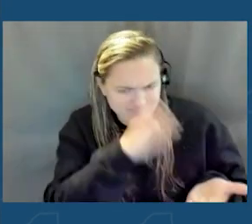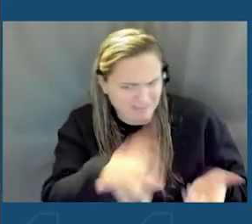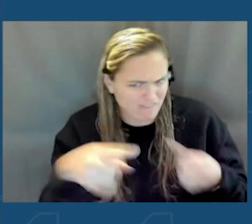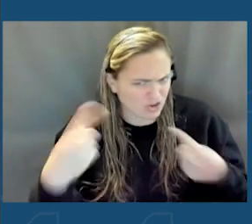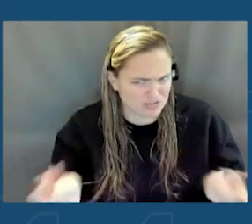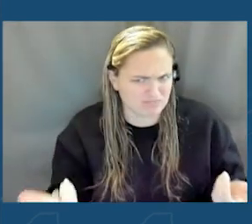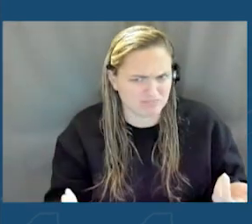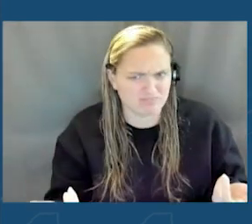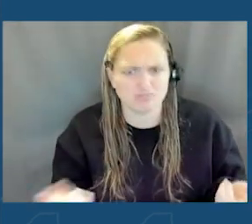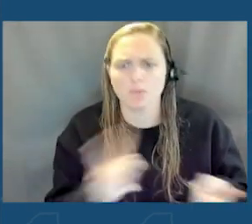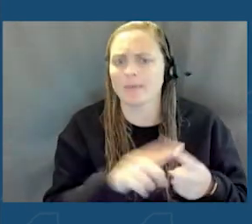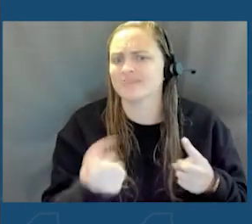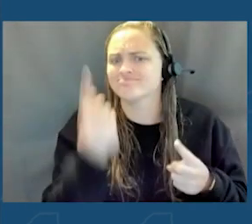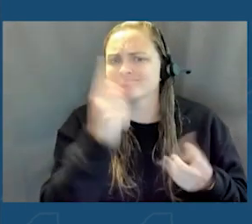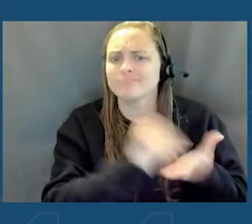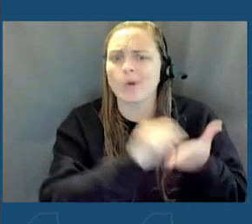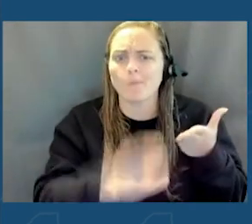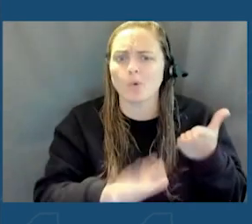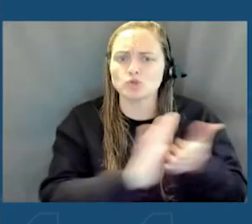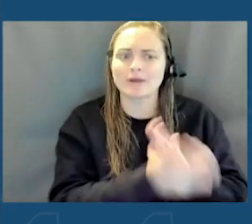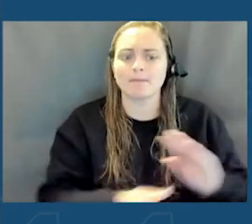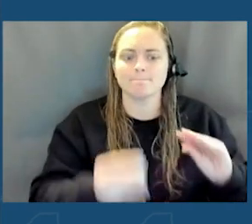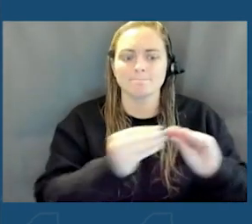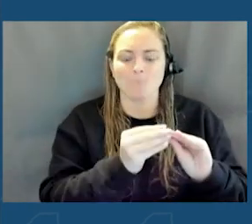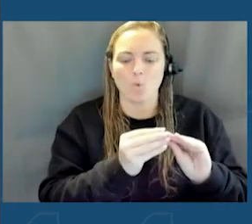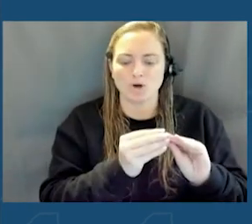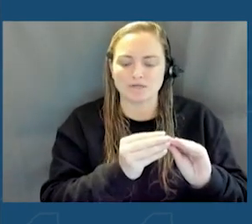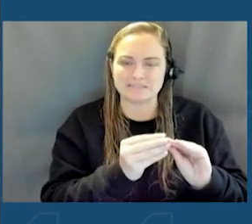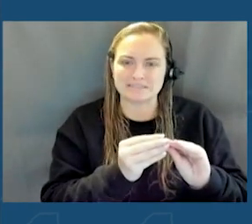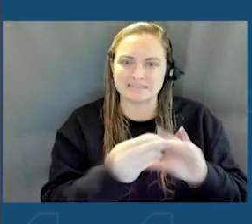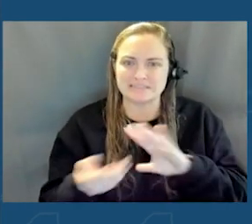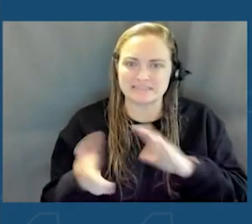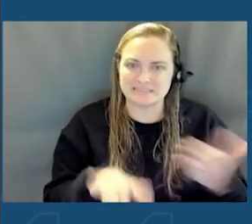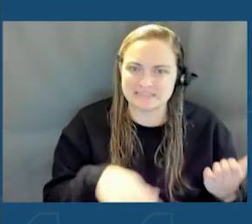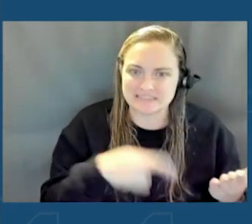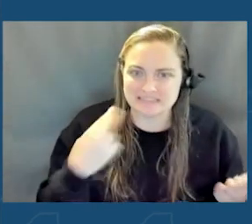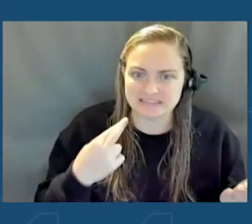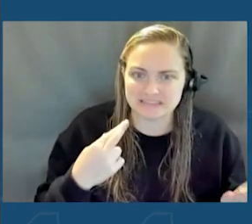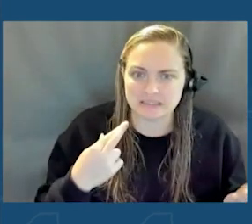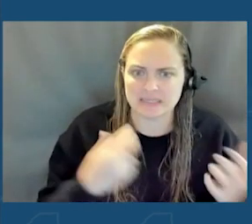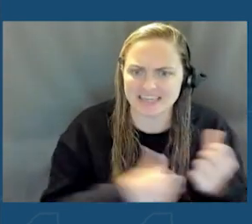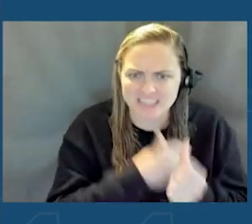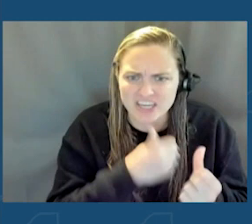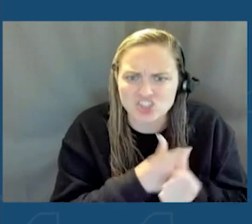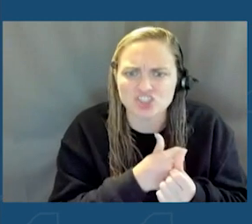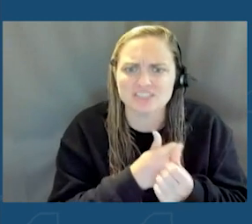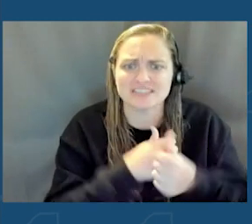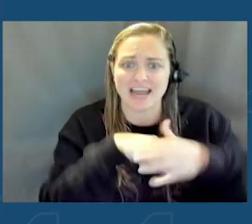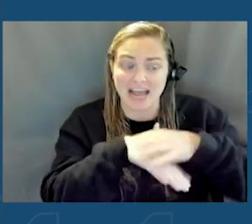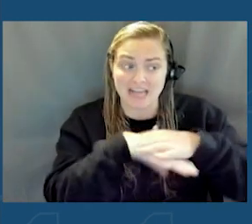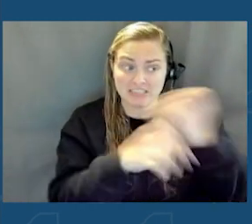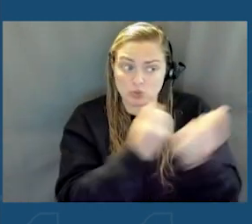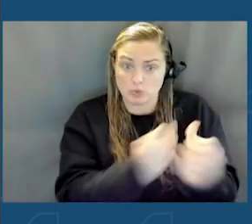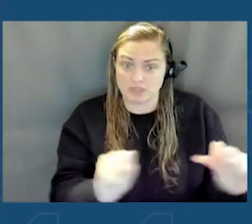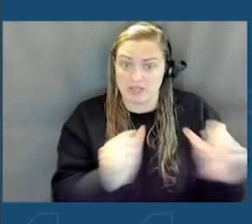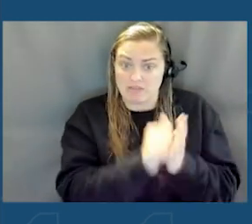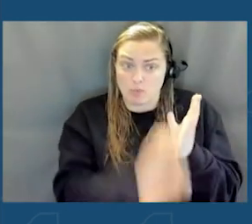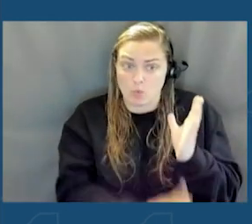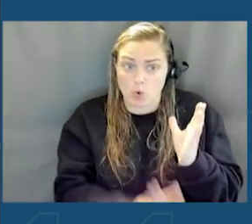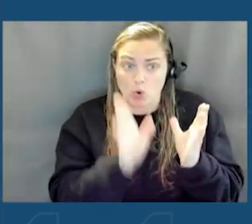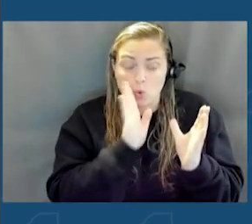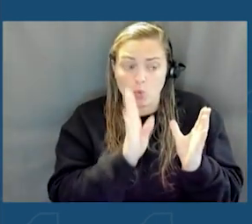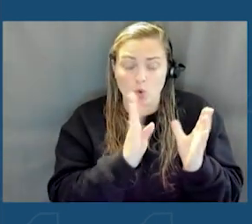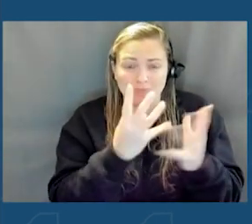But abortions become more deadly and dangerous, and access to safe abortion will be filtered through